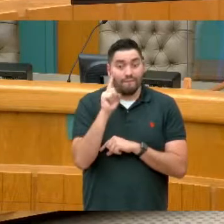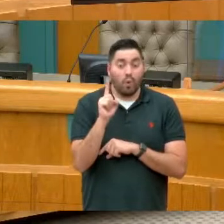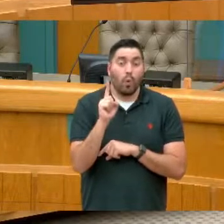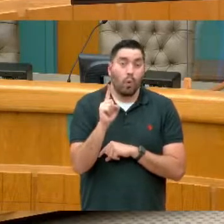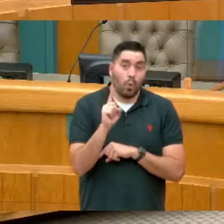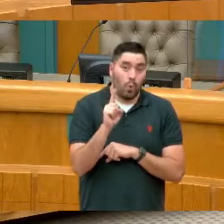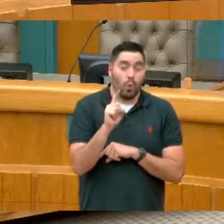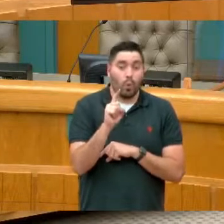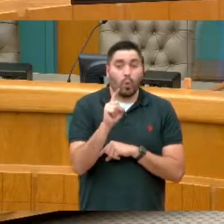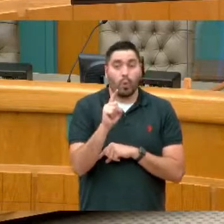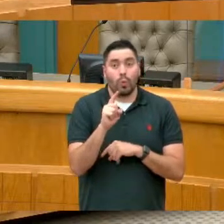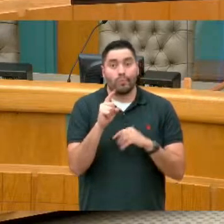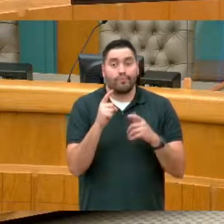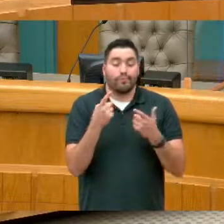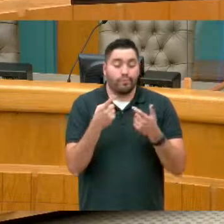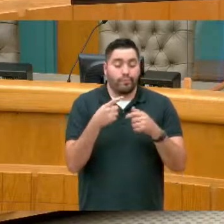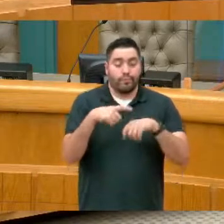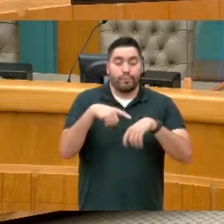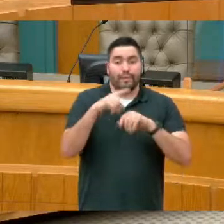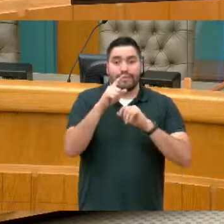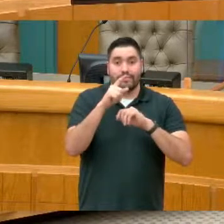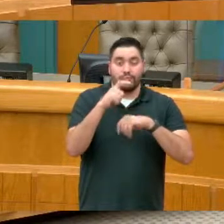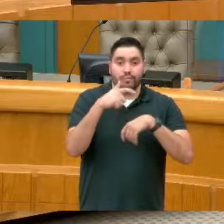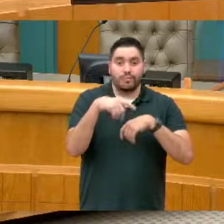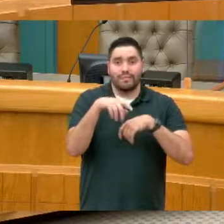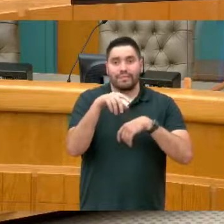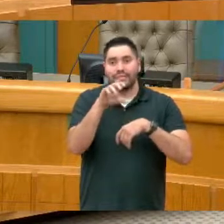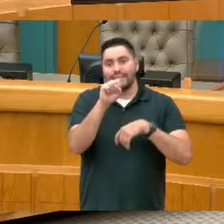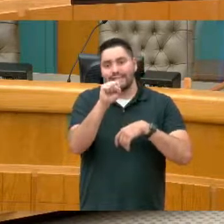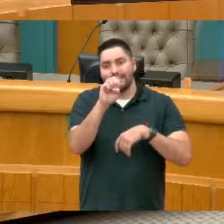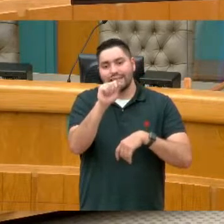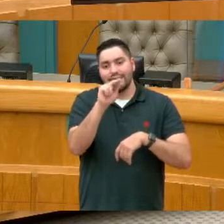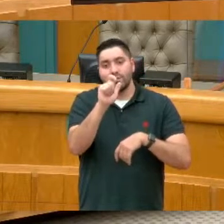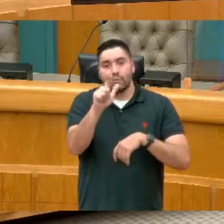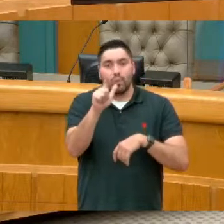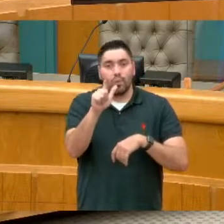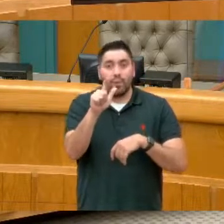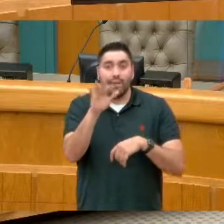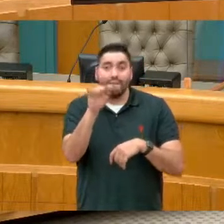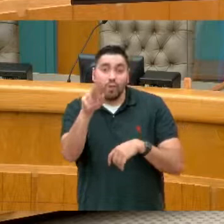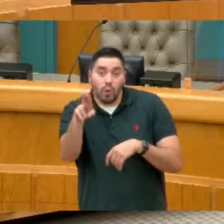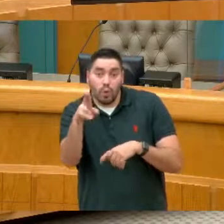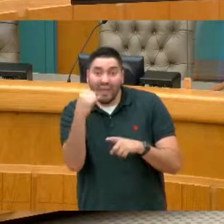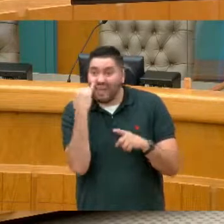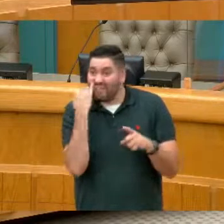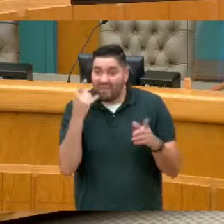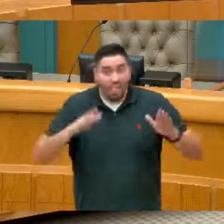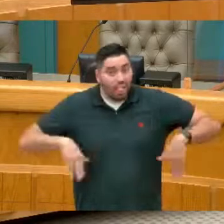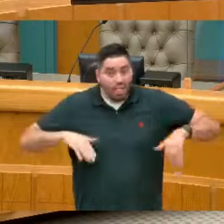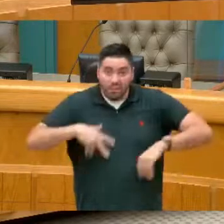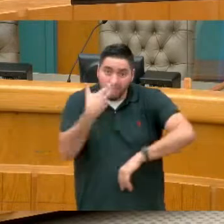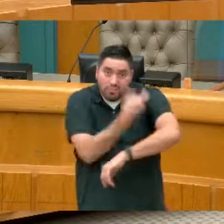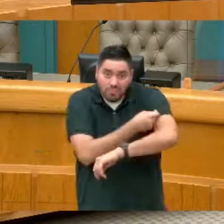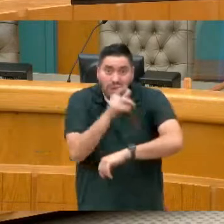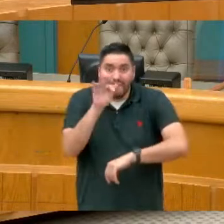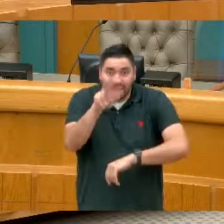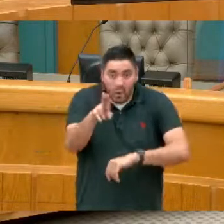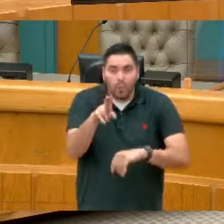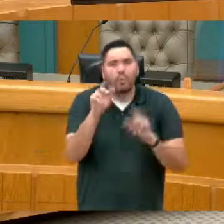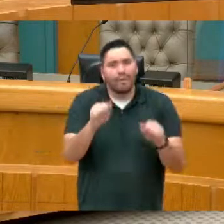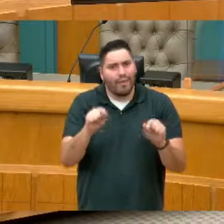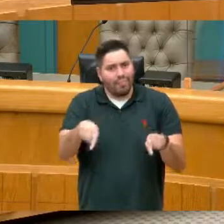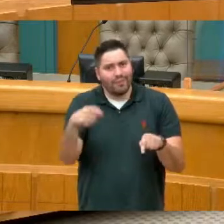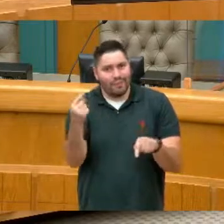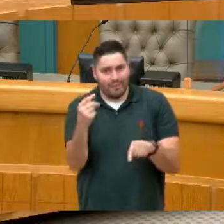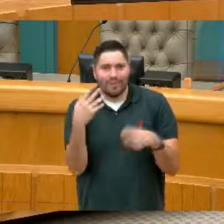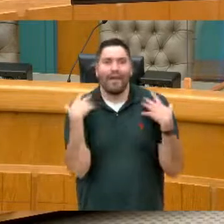www.cctexas.com/coronavirus. Under recent updates, you can click on the register for drive-through link. Or you can always call the hotline at